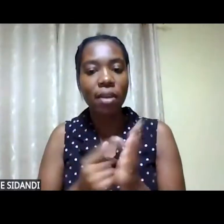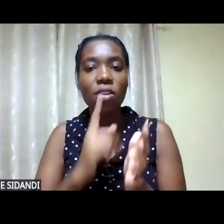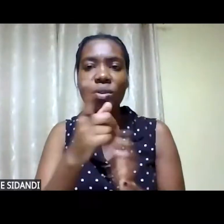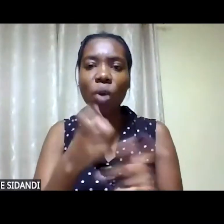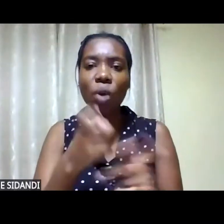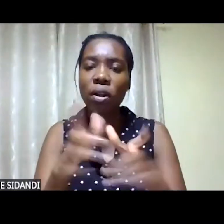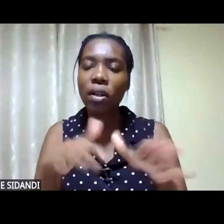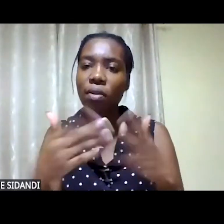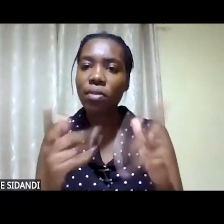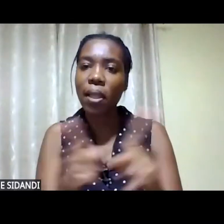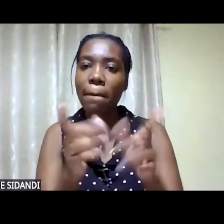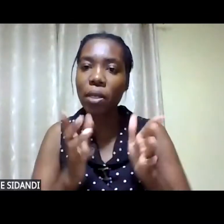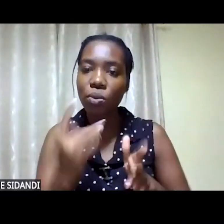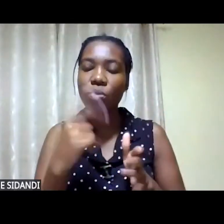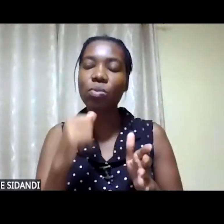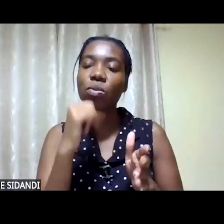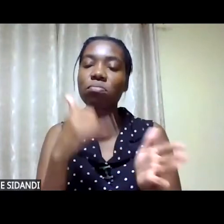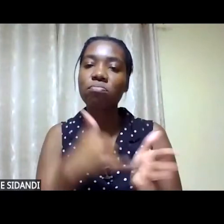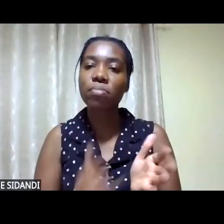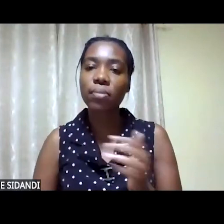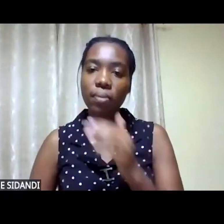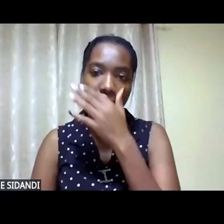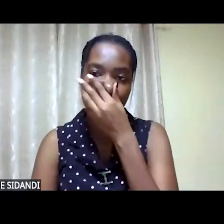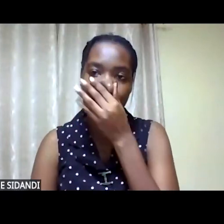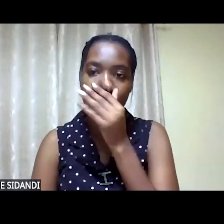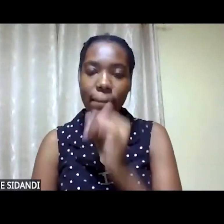as a person who is not in the leadership position?